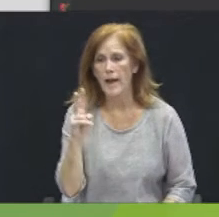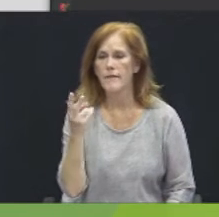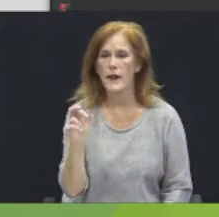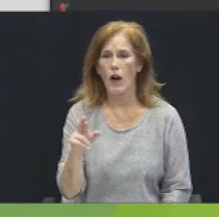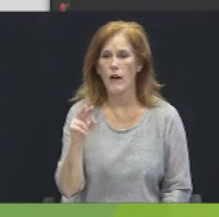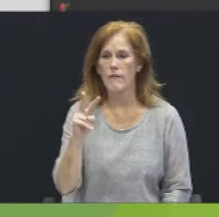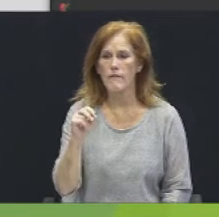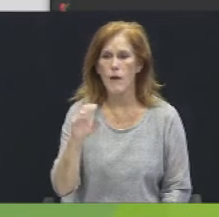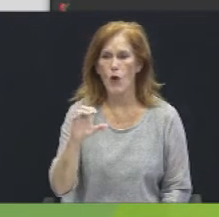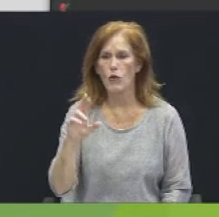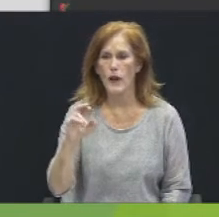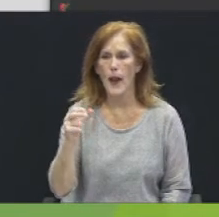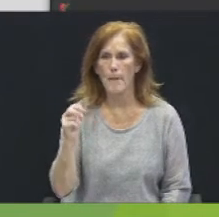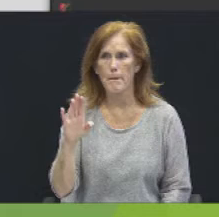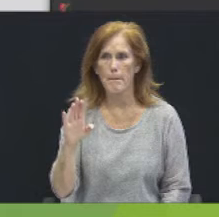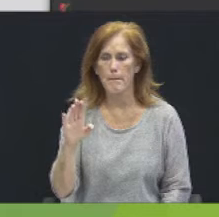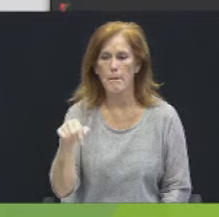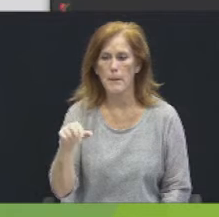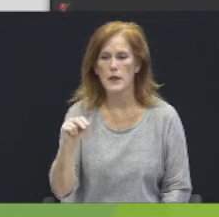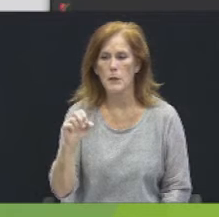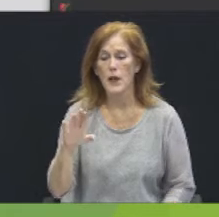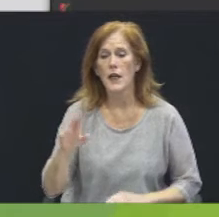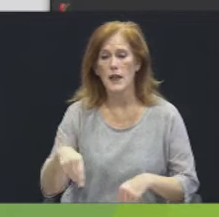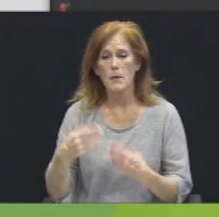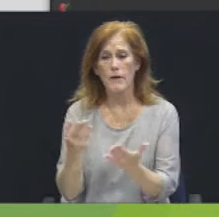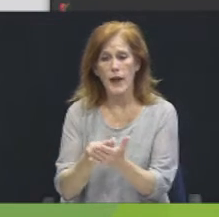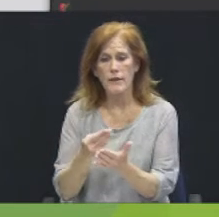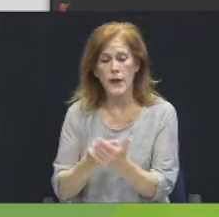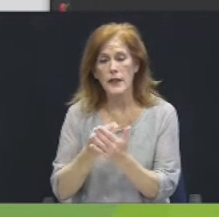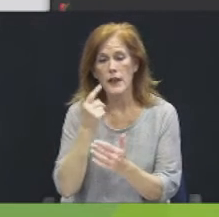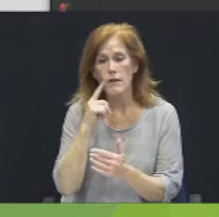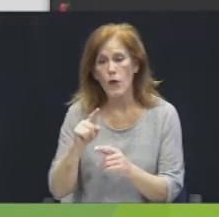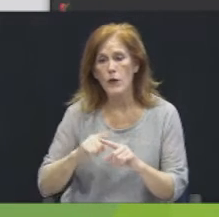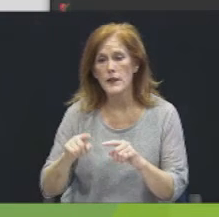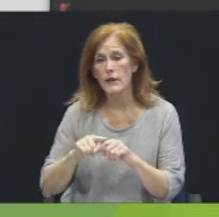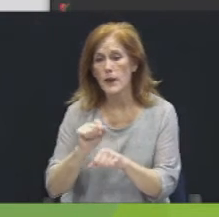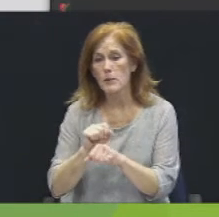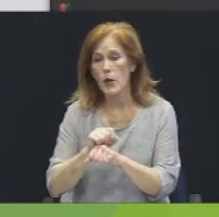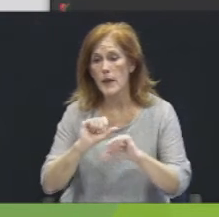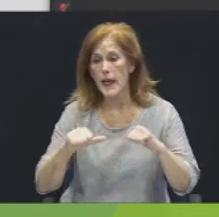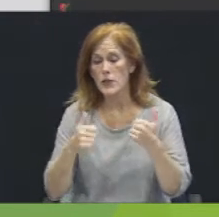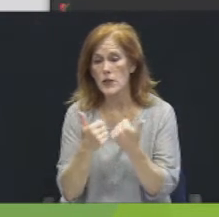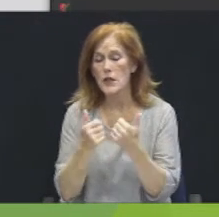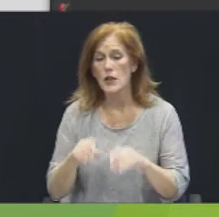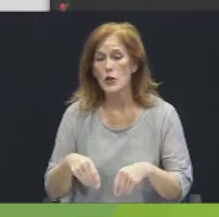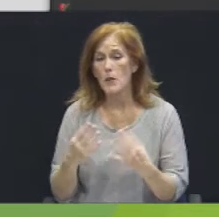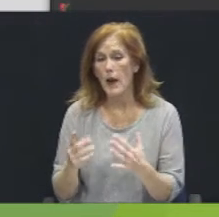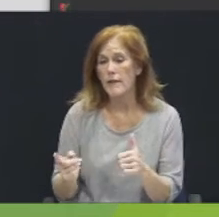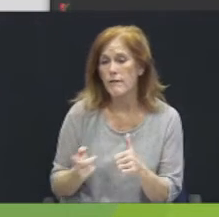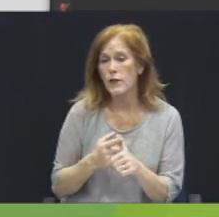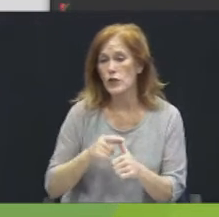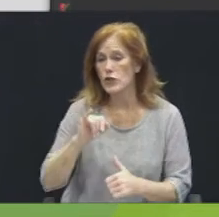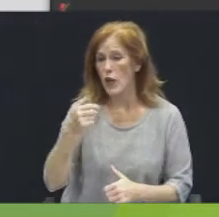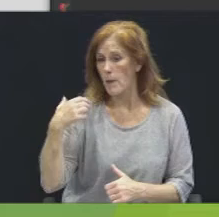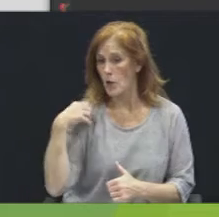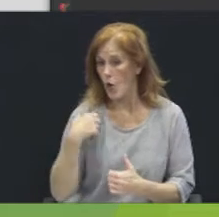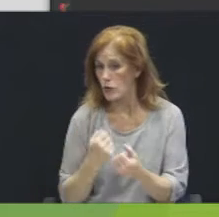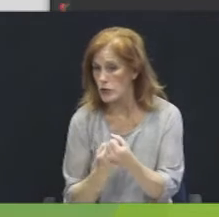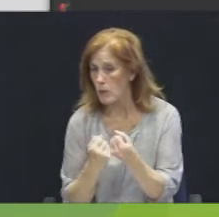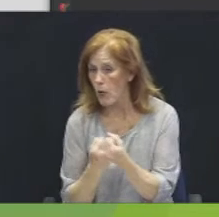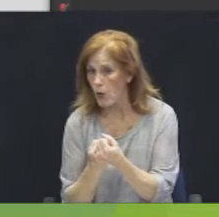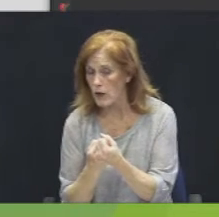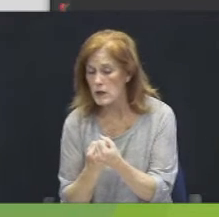of Nebraska. So they provide funding for employment agencies to provide the initial job coaching supports needed